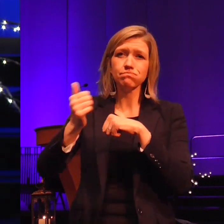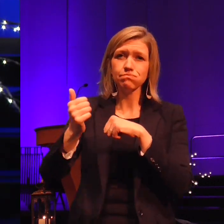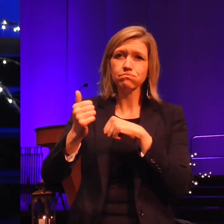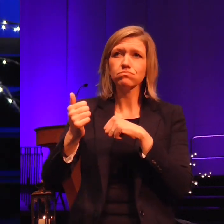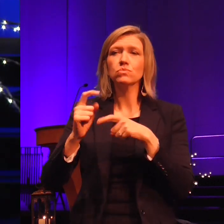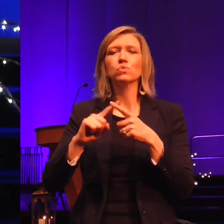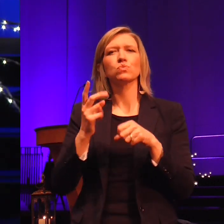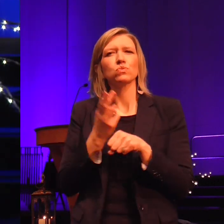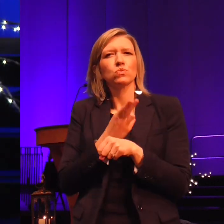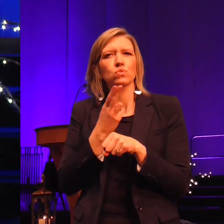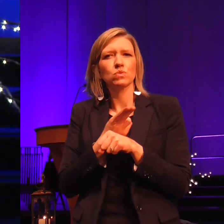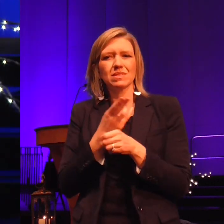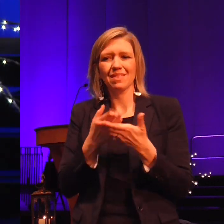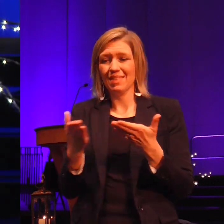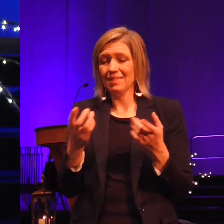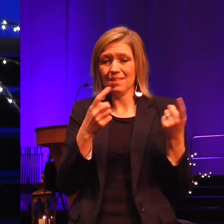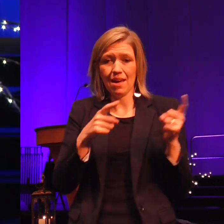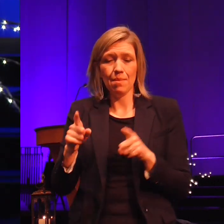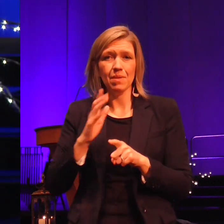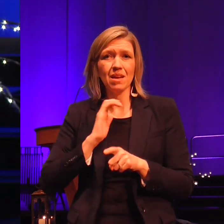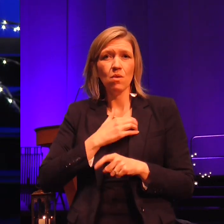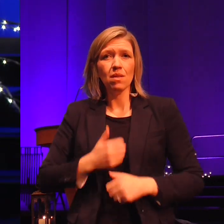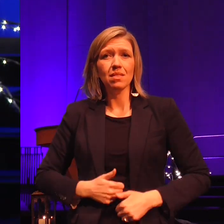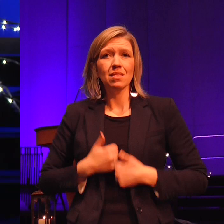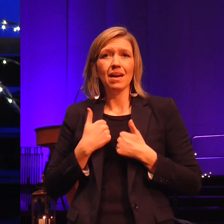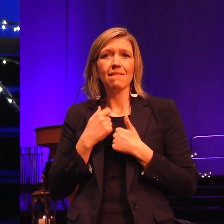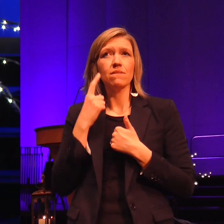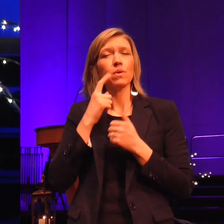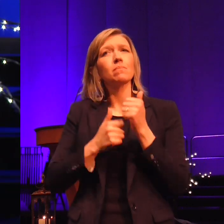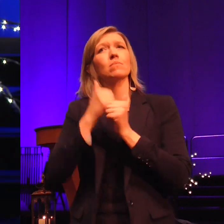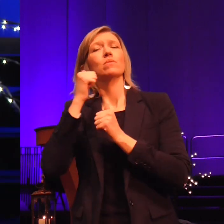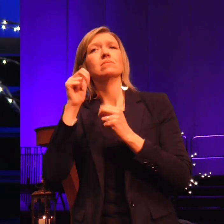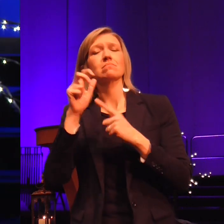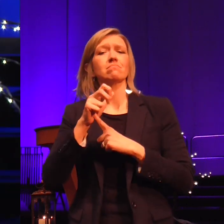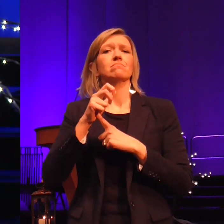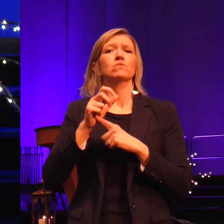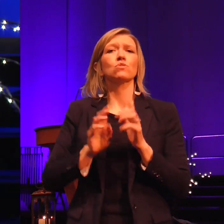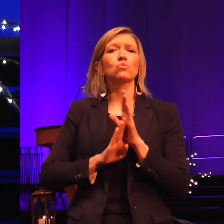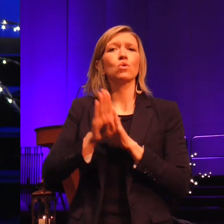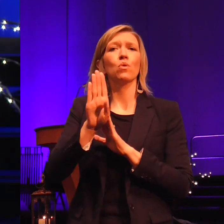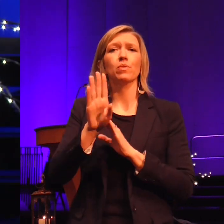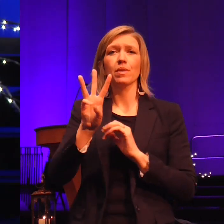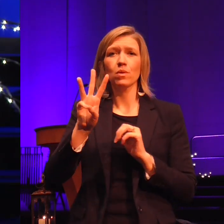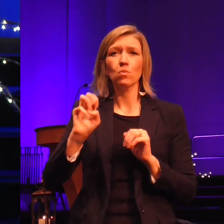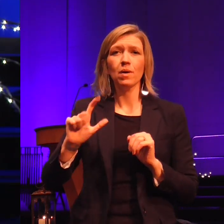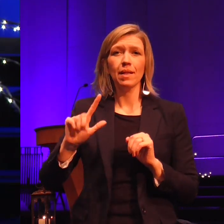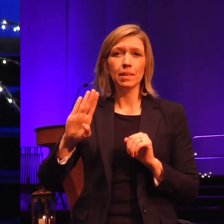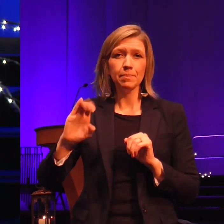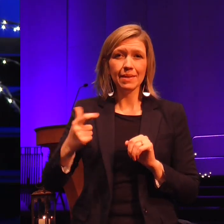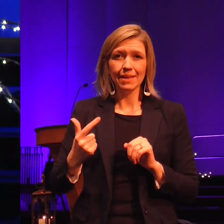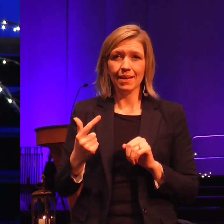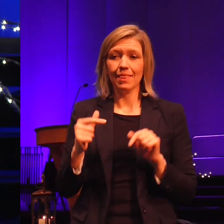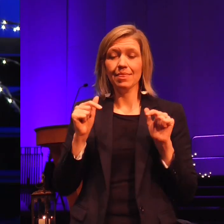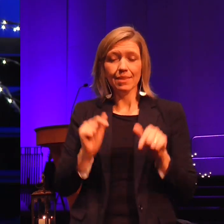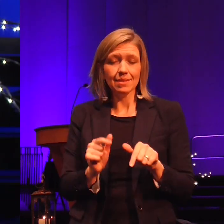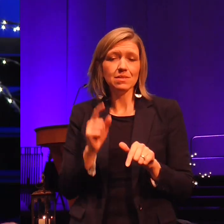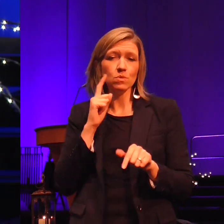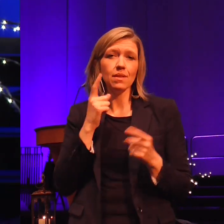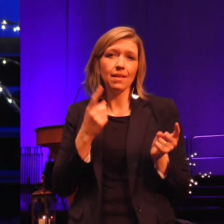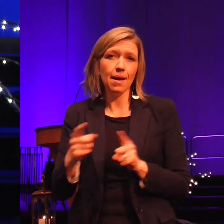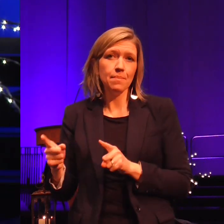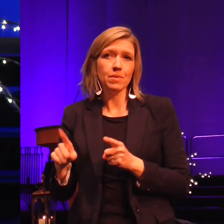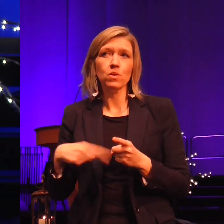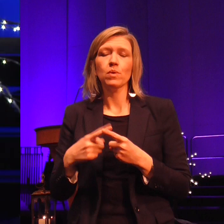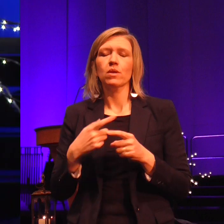utilize the things that have occurred in our life for our greatest growth and well-being. This is what begins to happen when we step